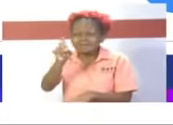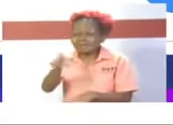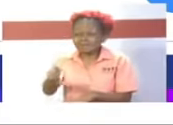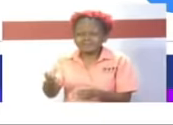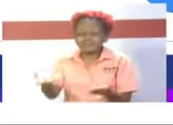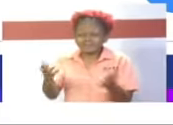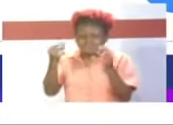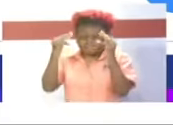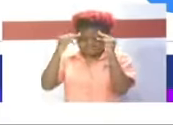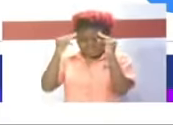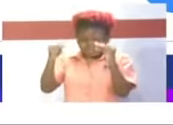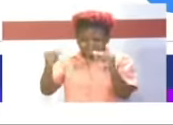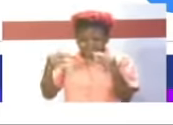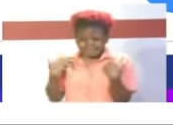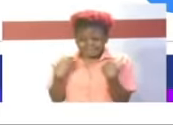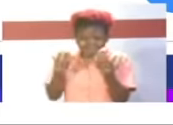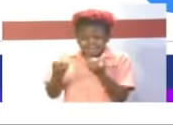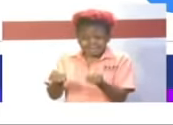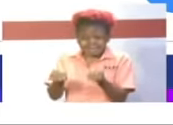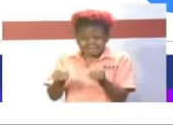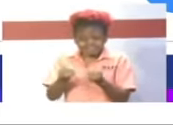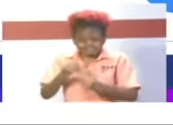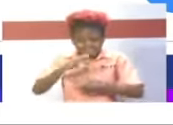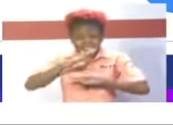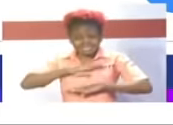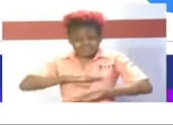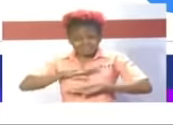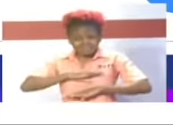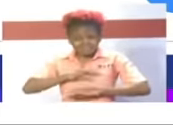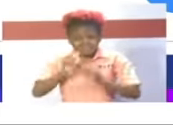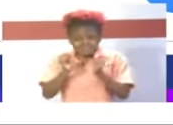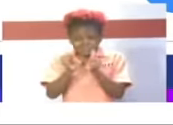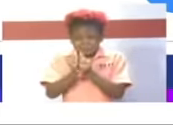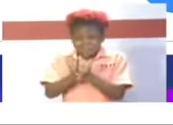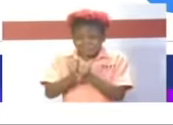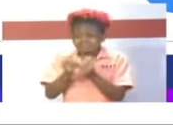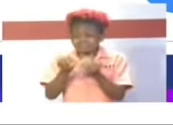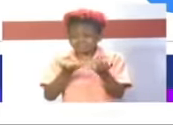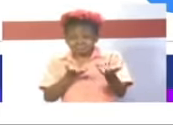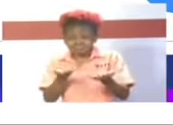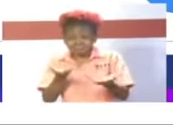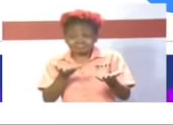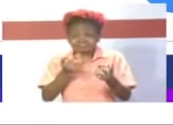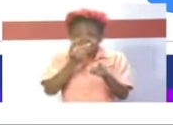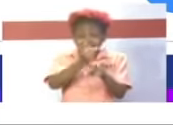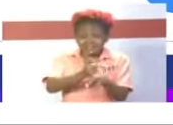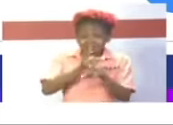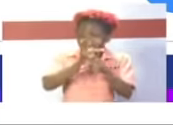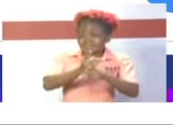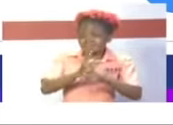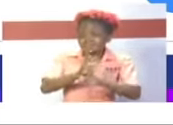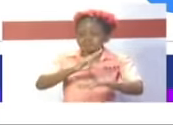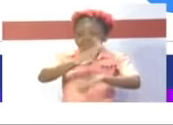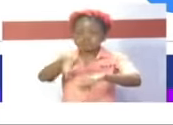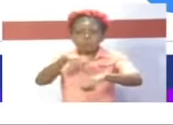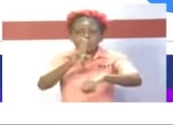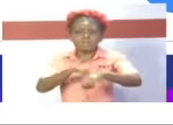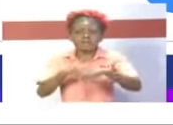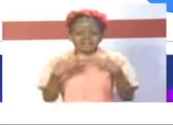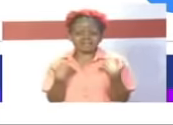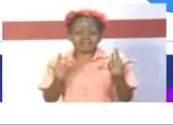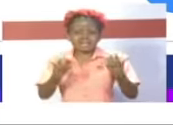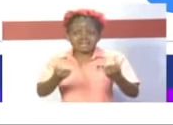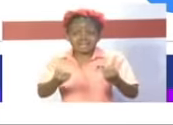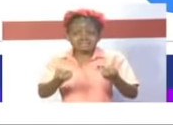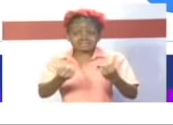standard of care in the primary healthcare system, given the strain on that system as well as the parallel healthcare system amid the COVID-19